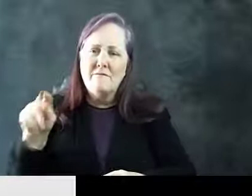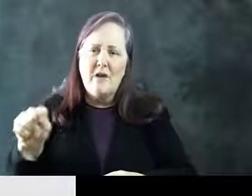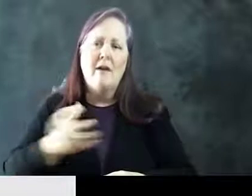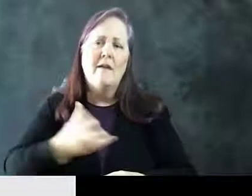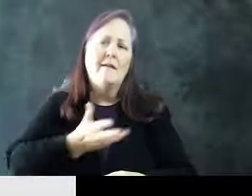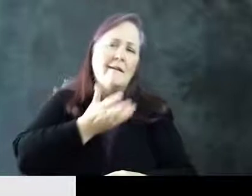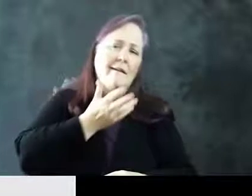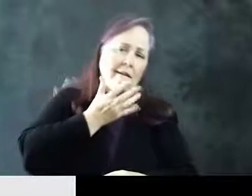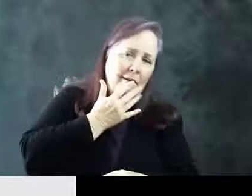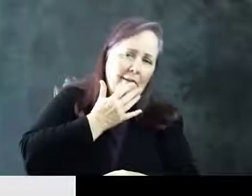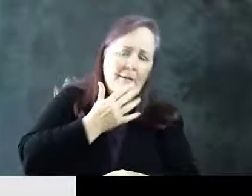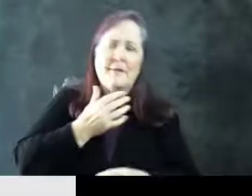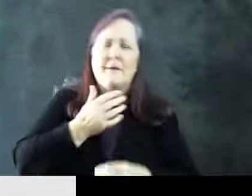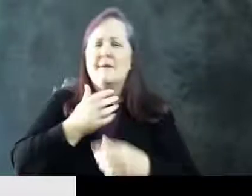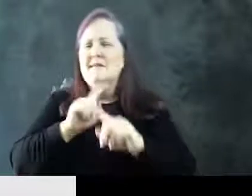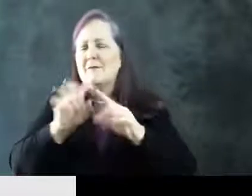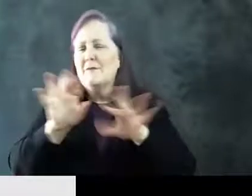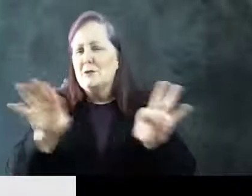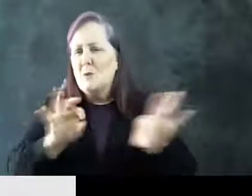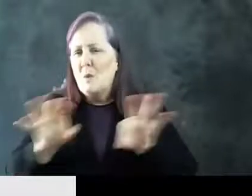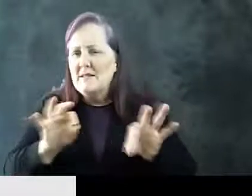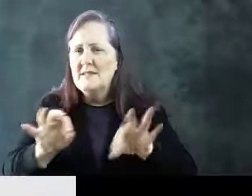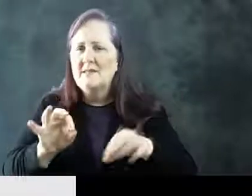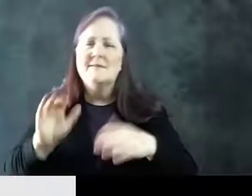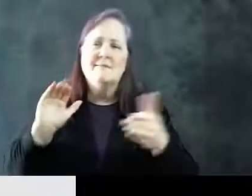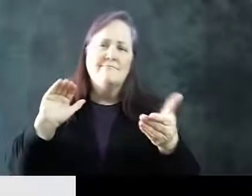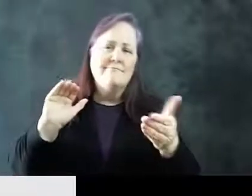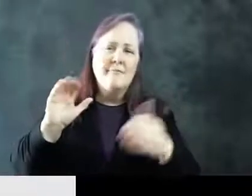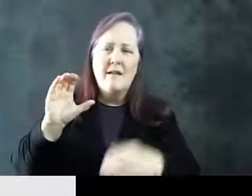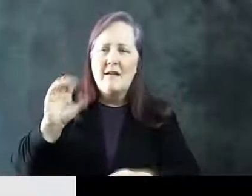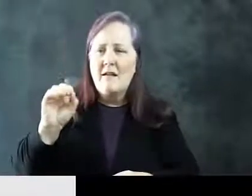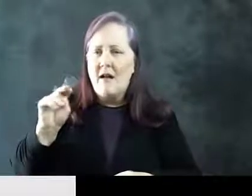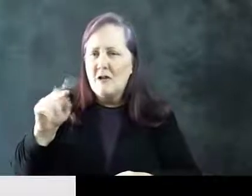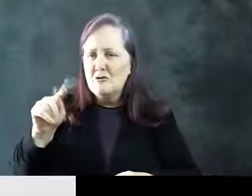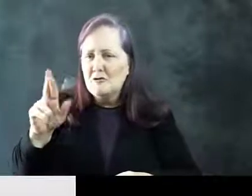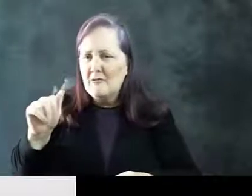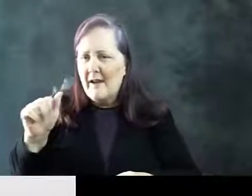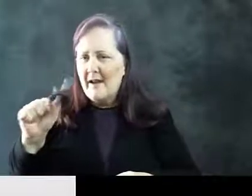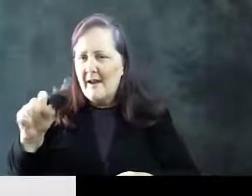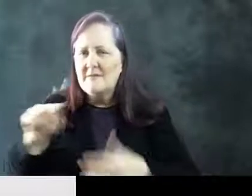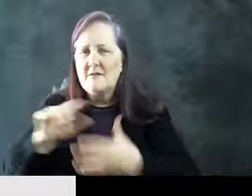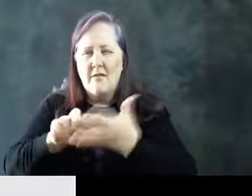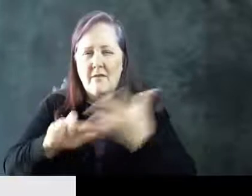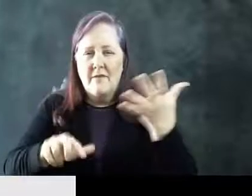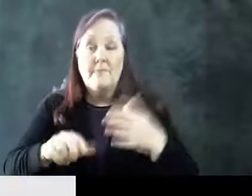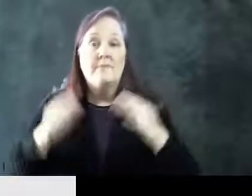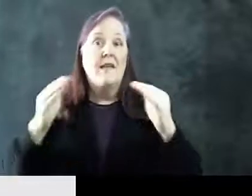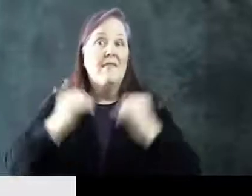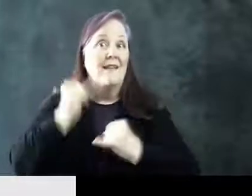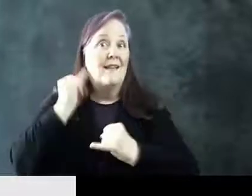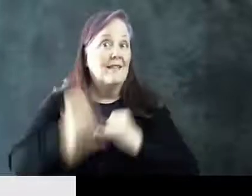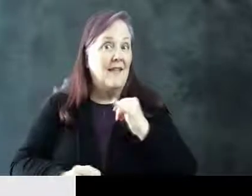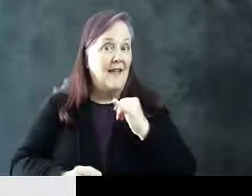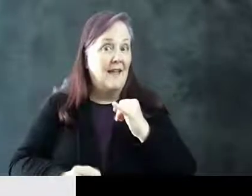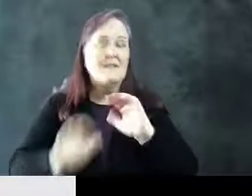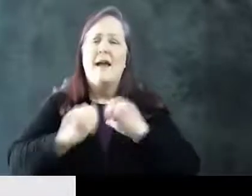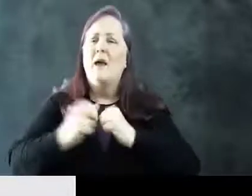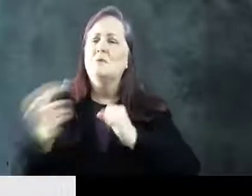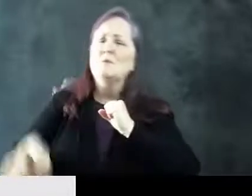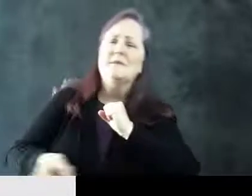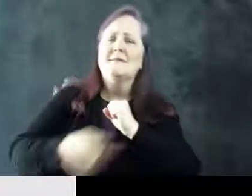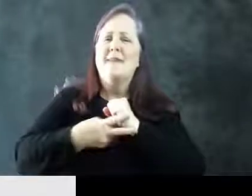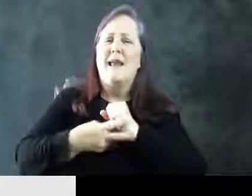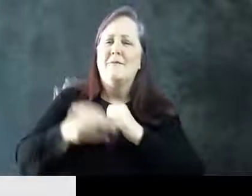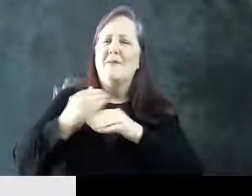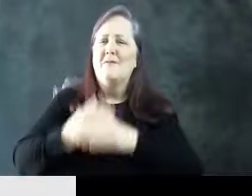contrast and how that can impact accessibility. And finally, we're going to learn how to save a file to a PDF and ensure